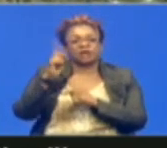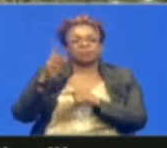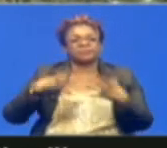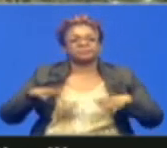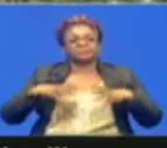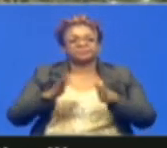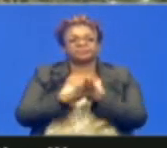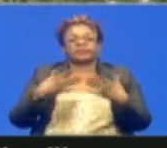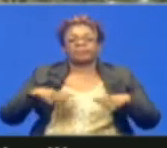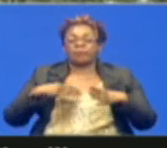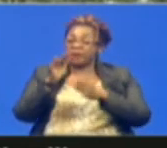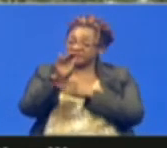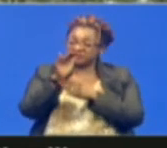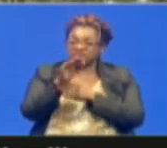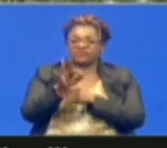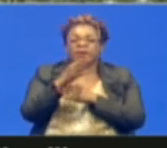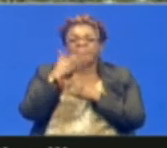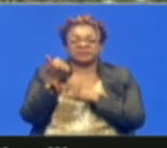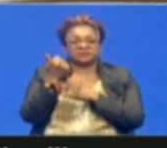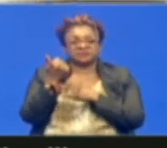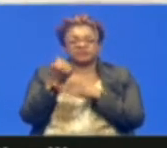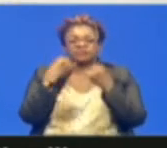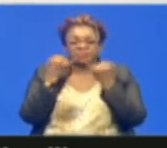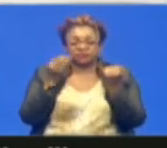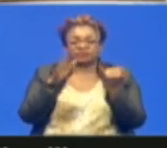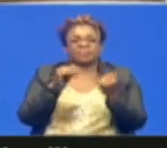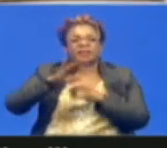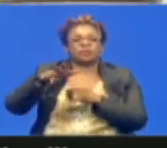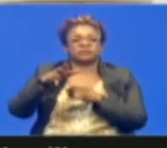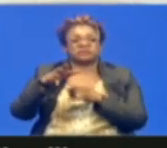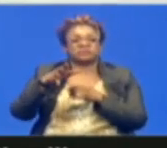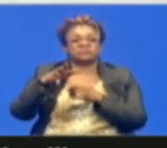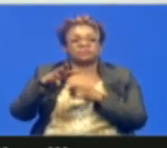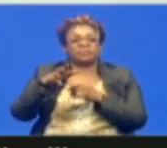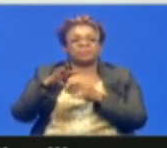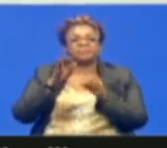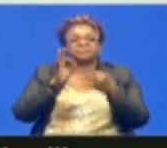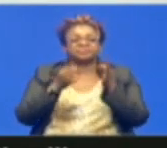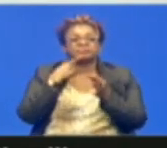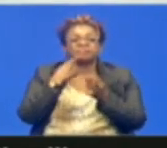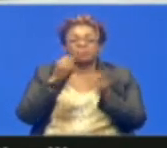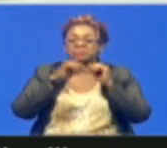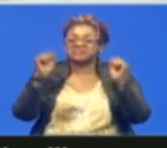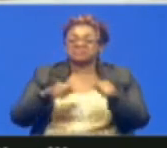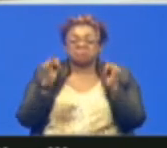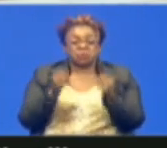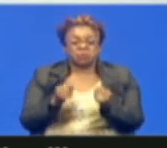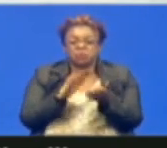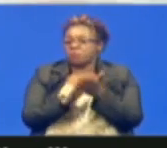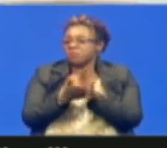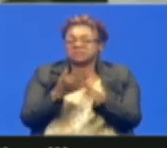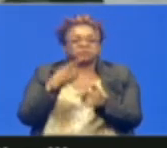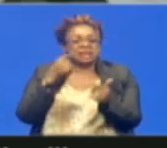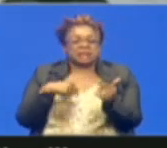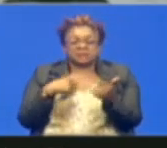now calling for better information flow from the county government. Sema kuna system mpya na hakuna mtu wa kutuambia bila